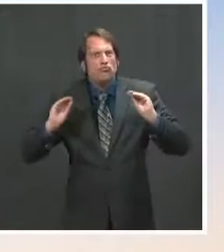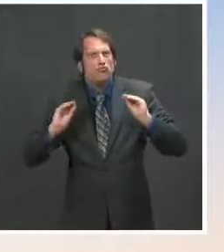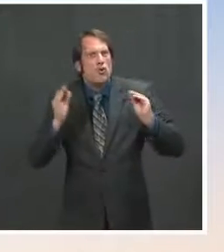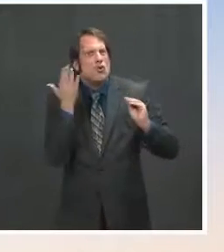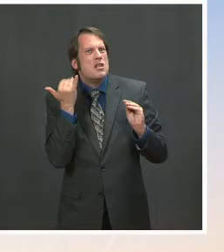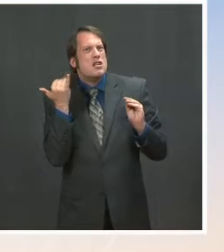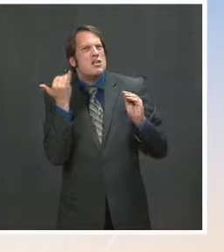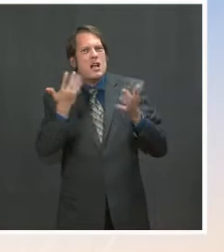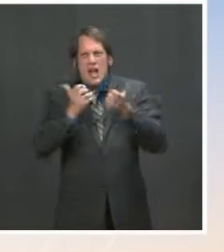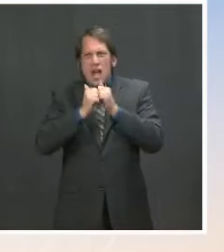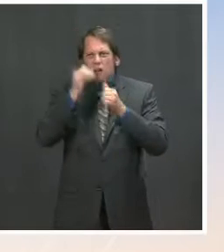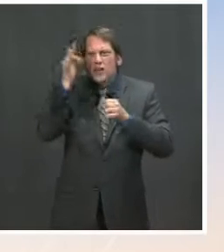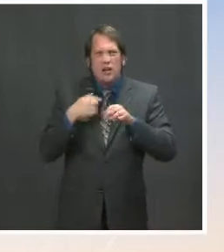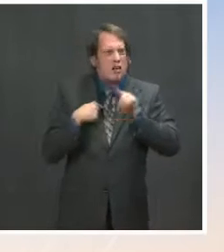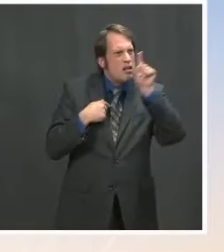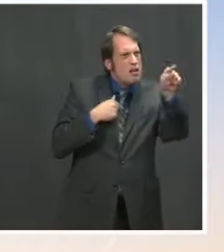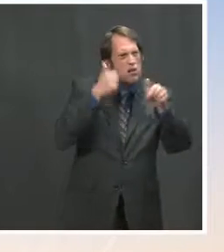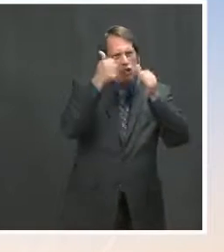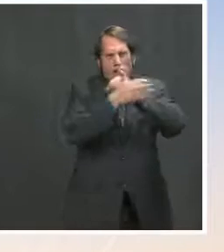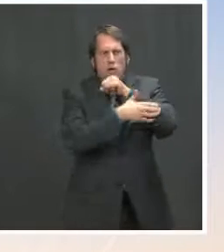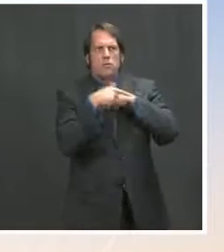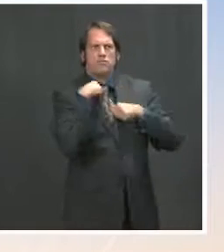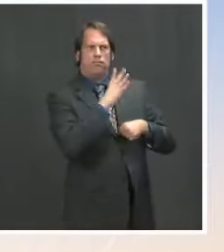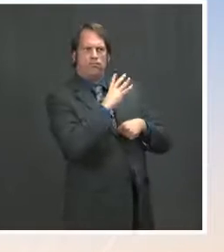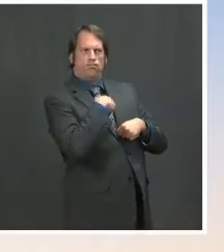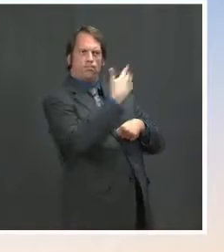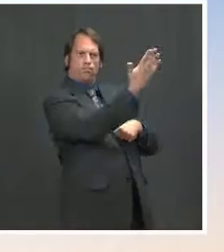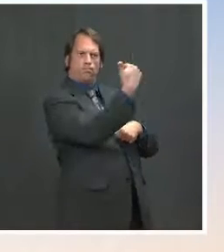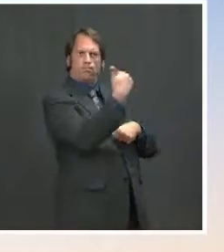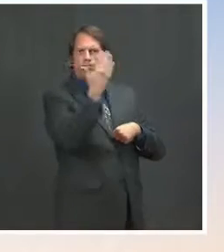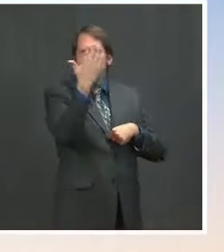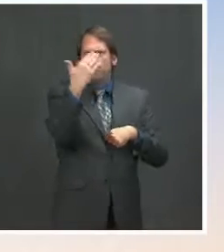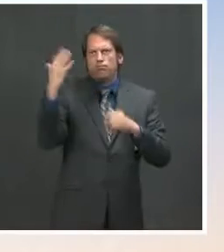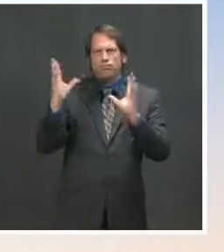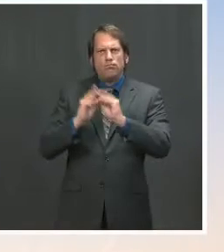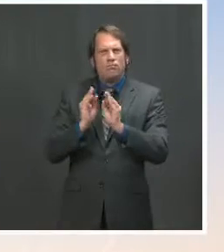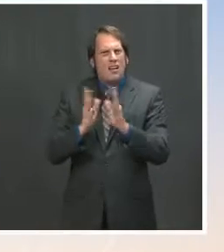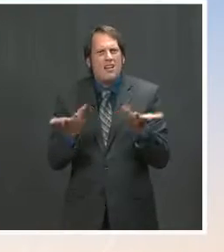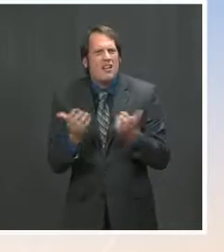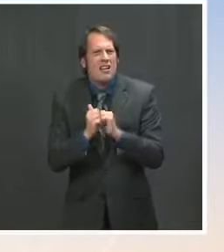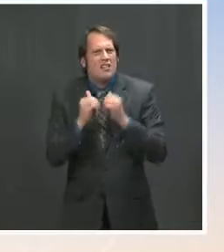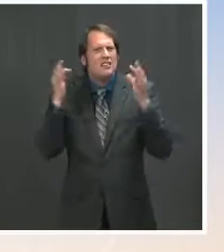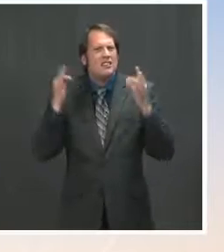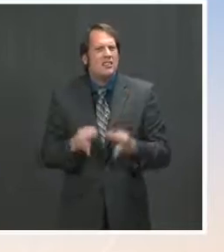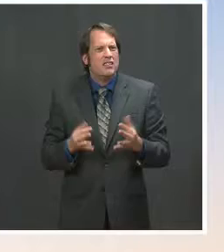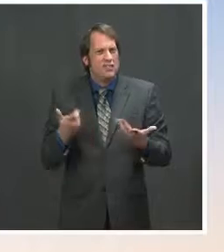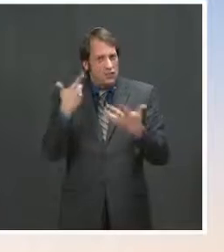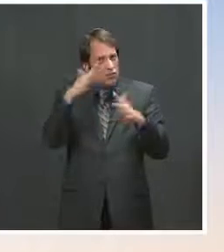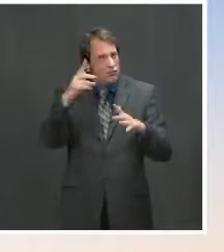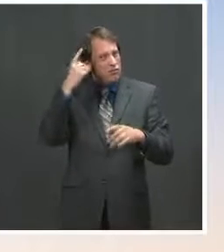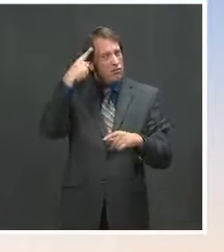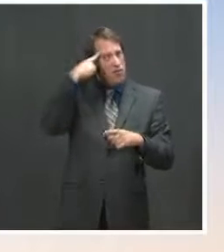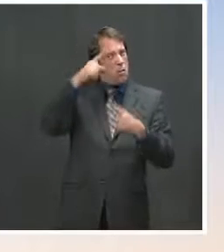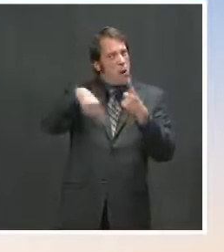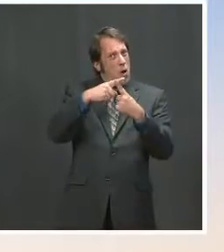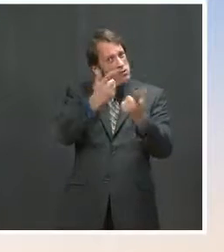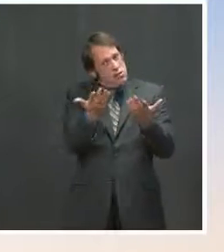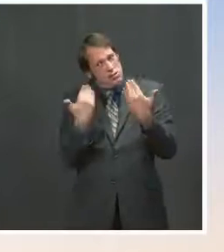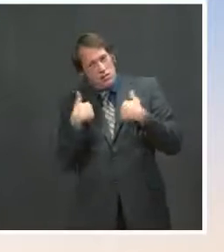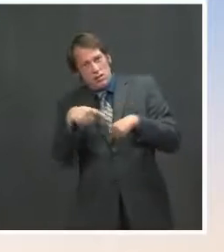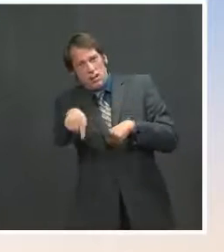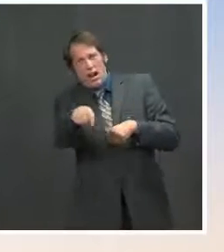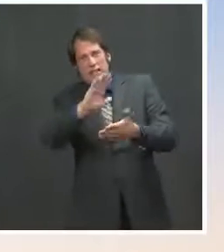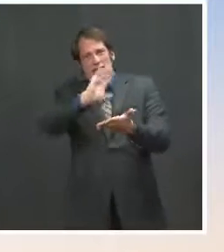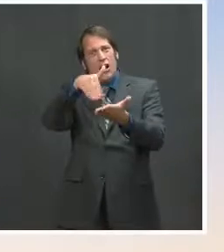invite, and has it been considered whether or not to invite some Central American countries? Well, I'll say that engaging Central